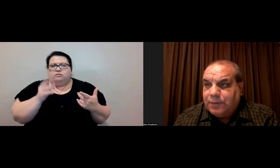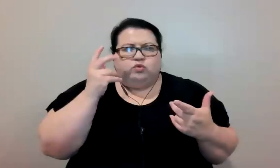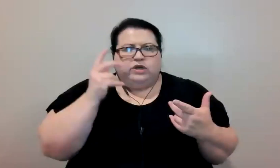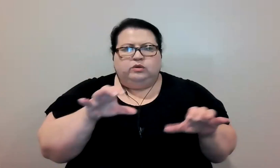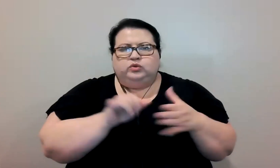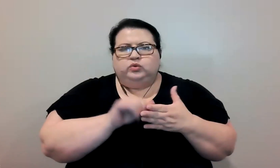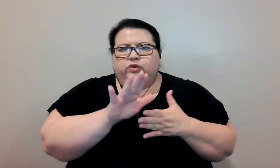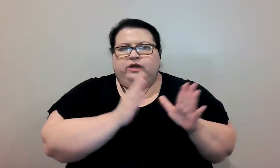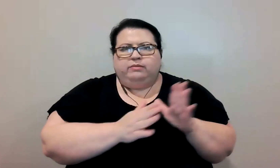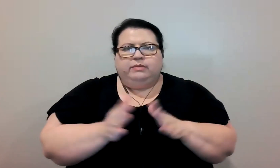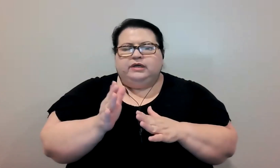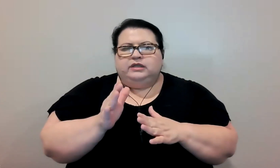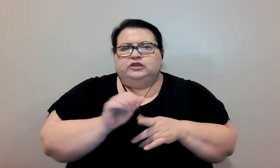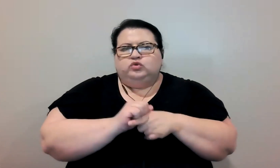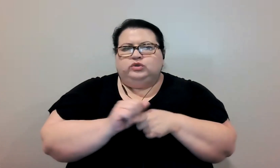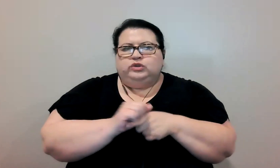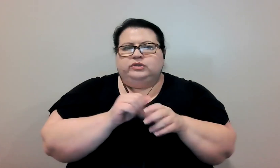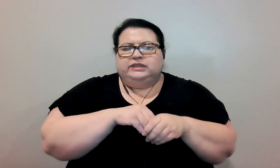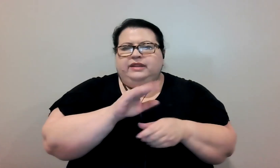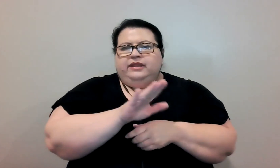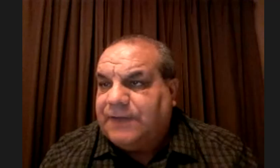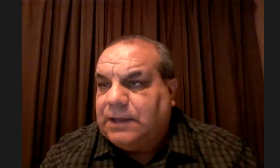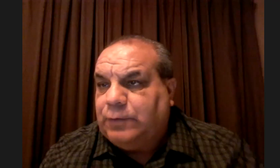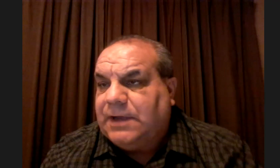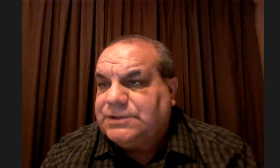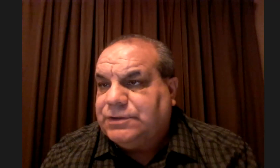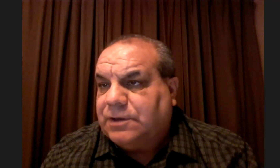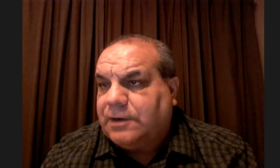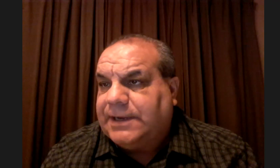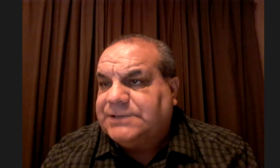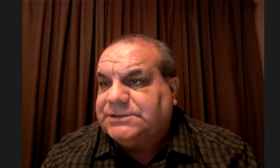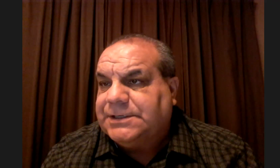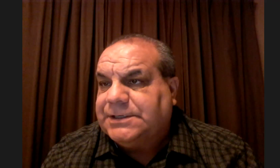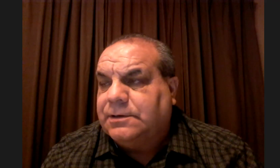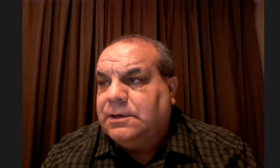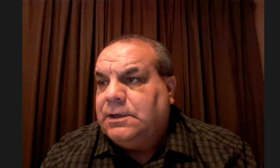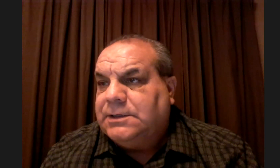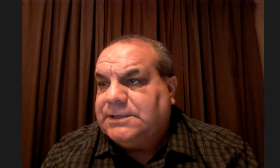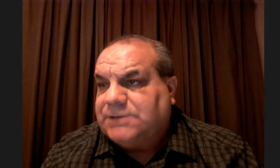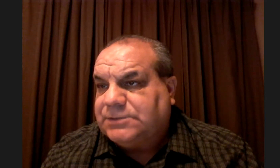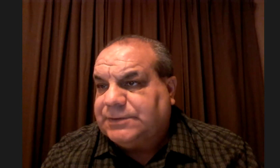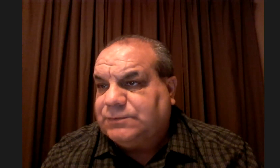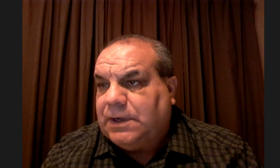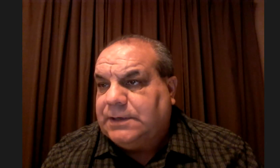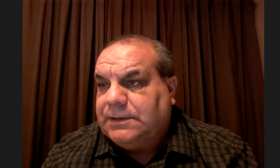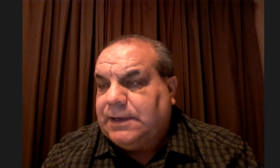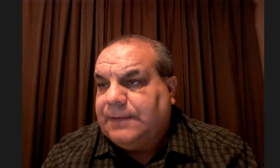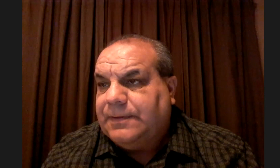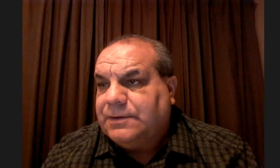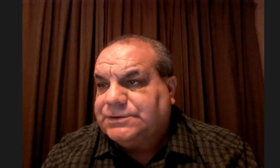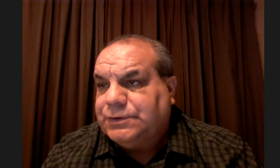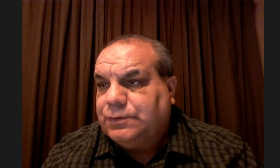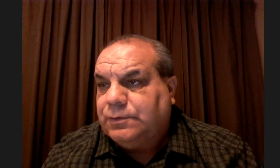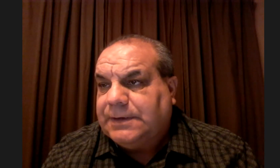their preparedness drills within their community. Yucca Valley, we've got 2 congregations here. Desert Hot Springs 1, and then